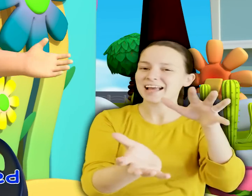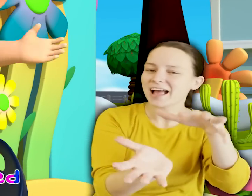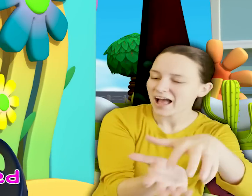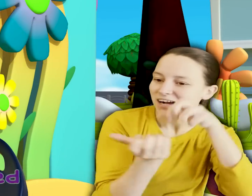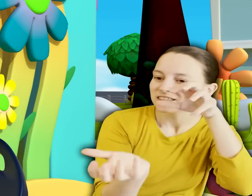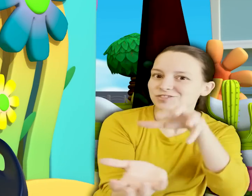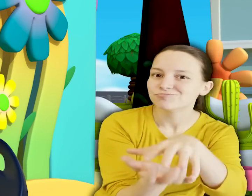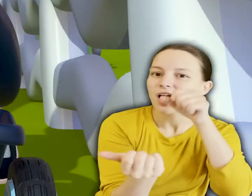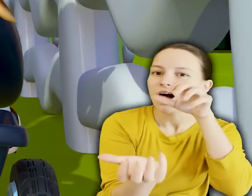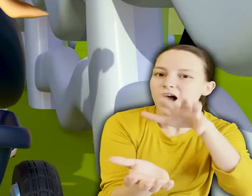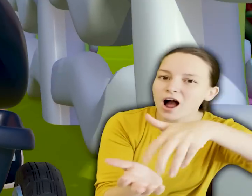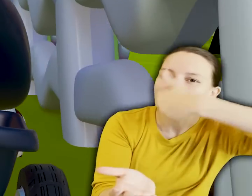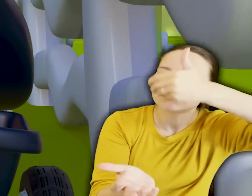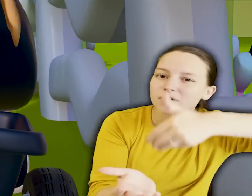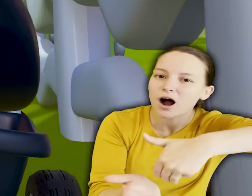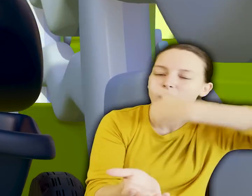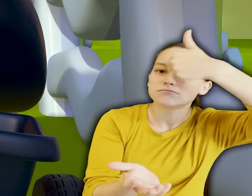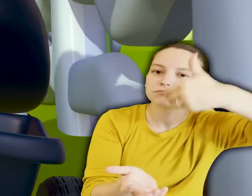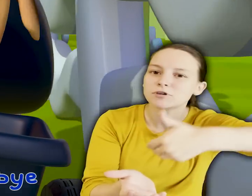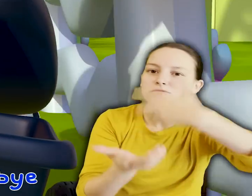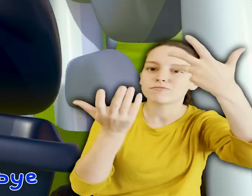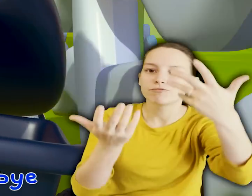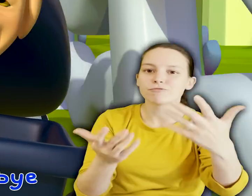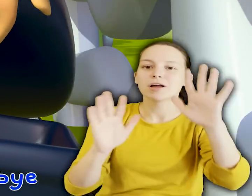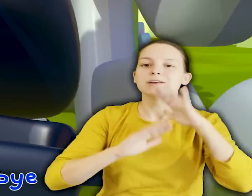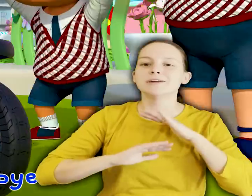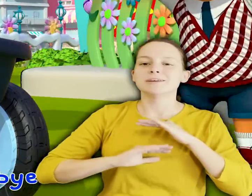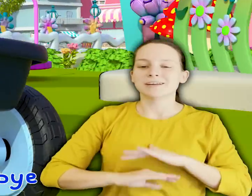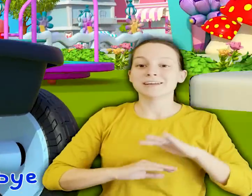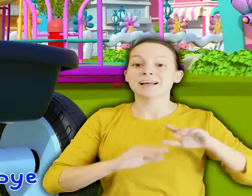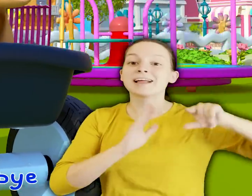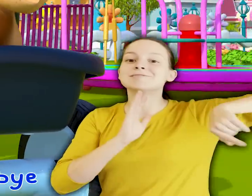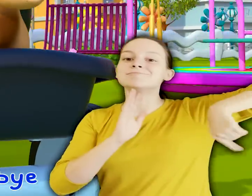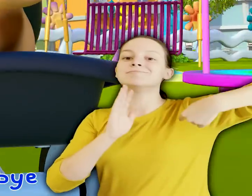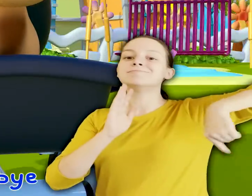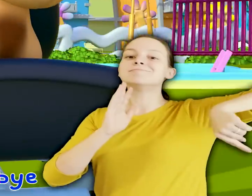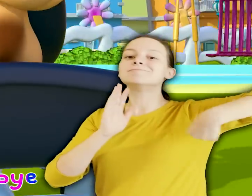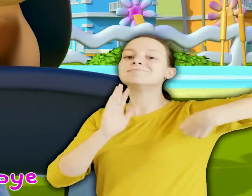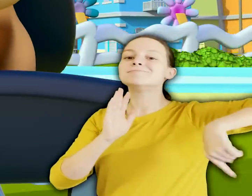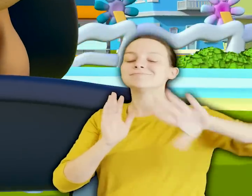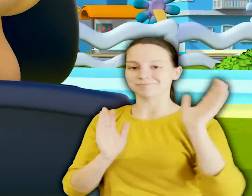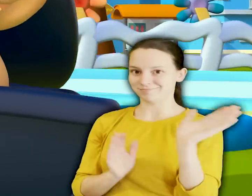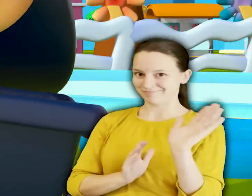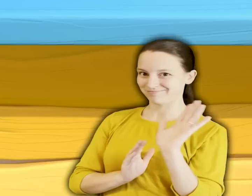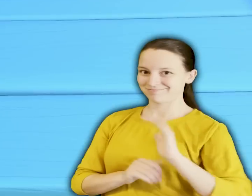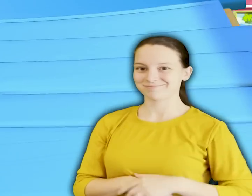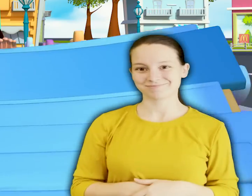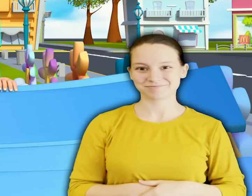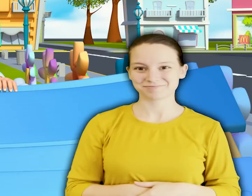happy while he chewed he ate up and gave a sign wagged his tail and W